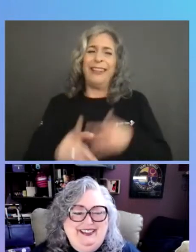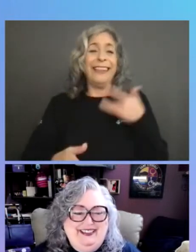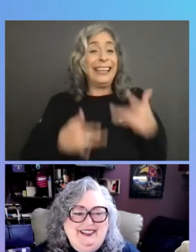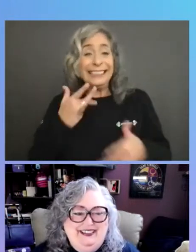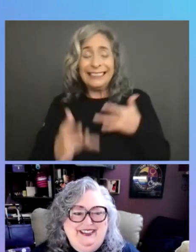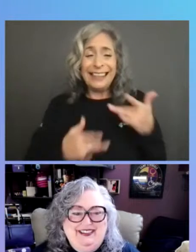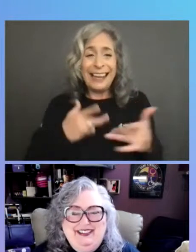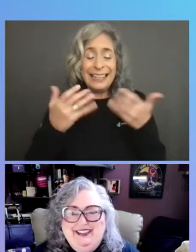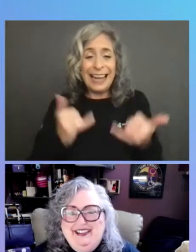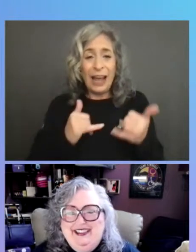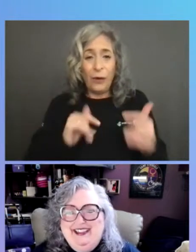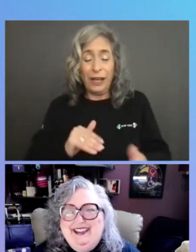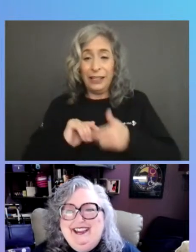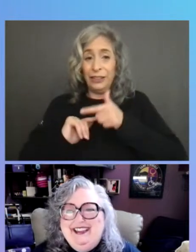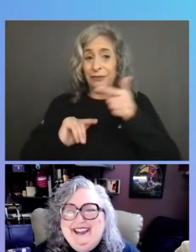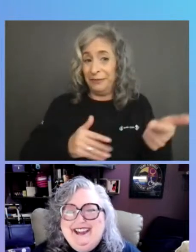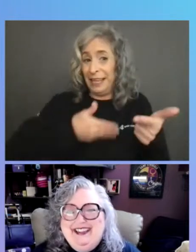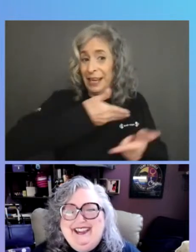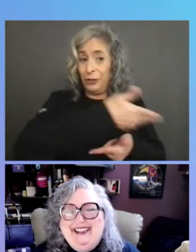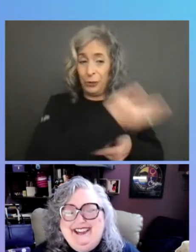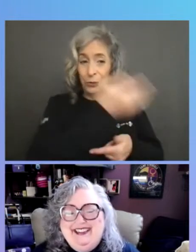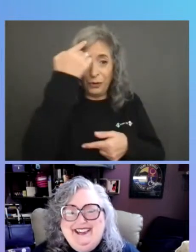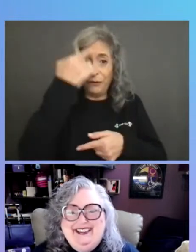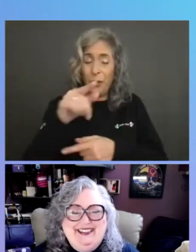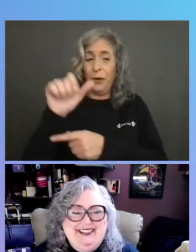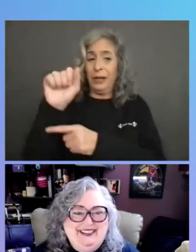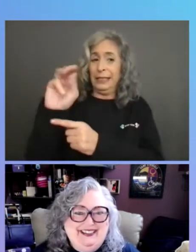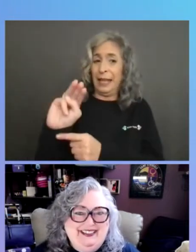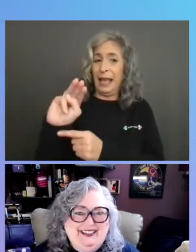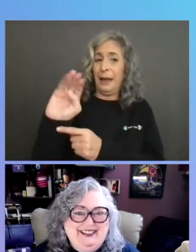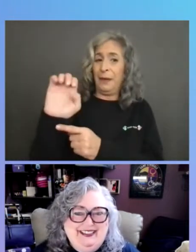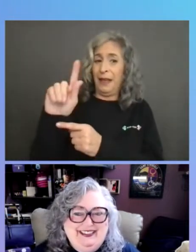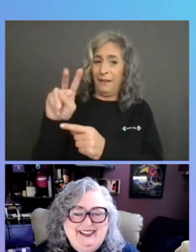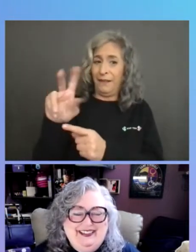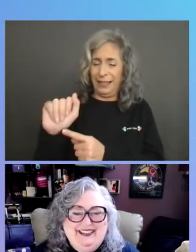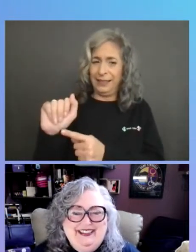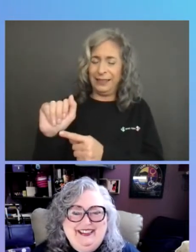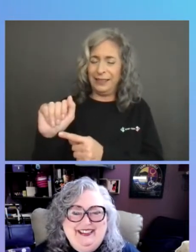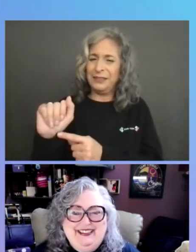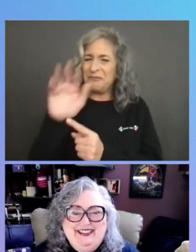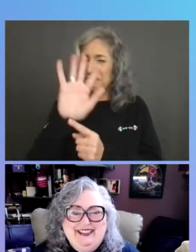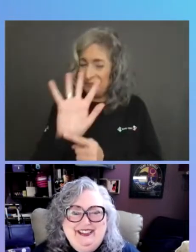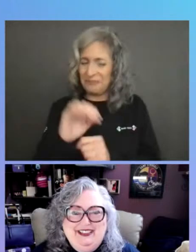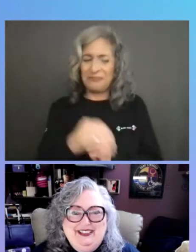I'll do the introduction for Samantha in a roundabout way.